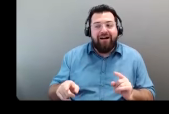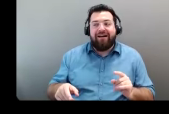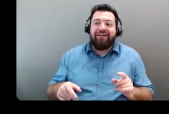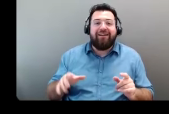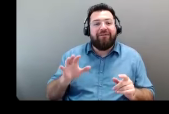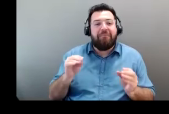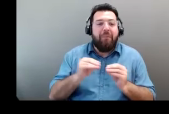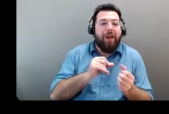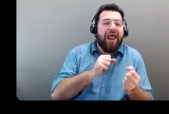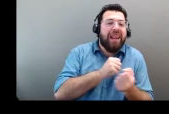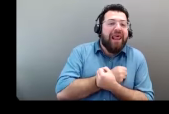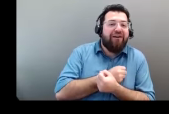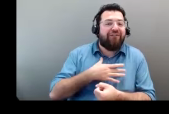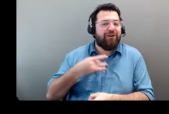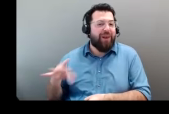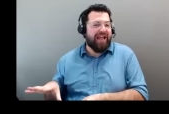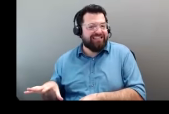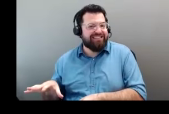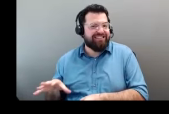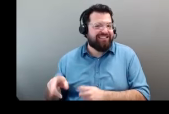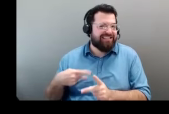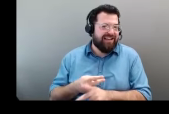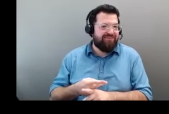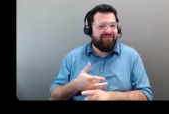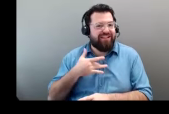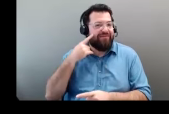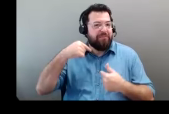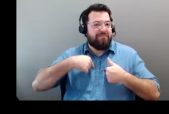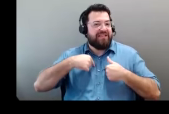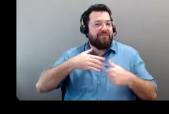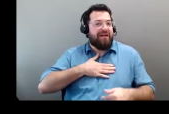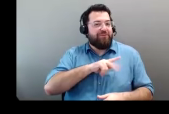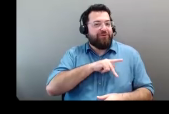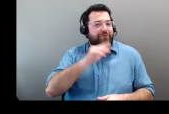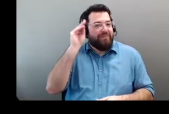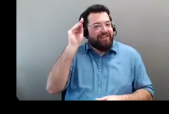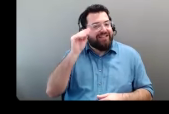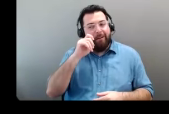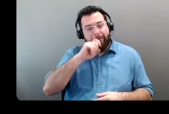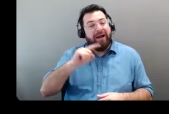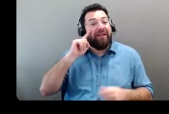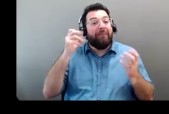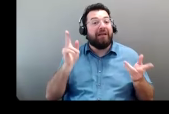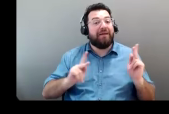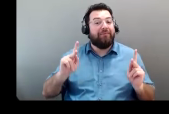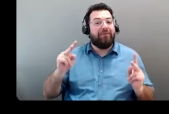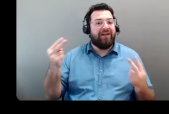dislike association when it comes, for my own personal opinion about it, because I think a lot of people see me as some kind